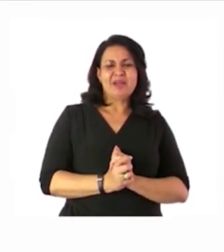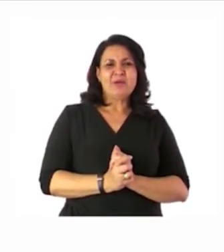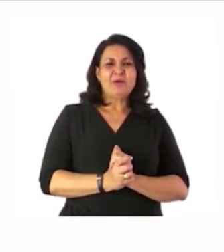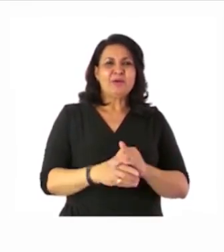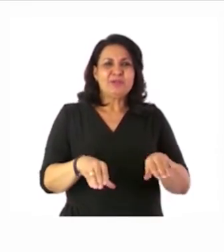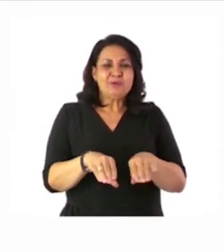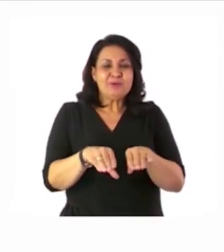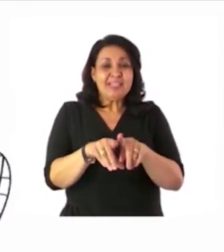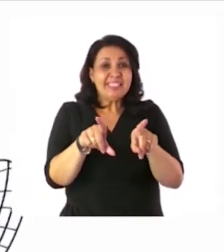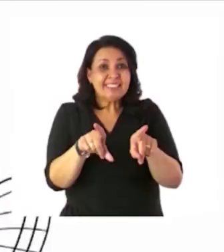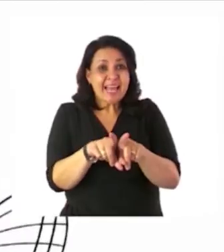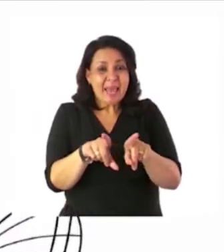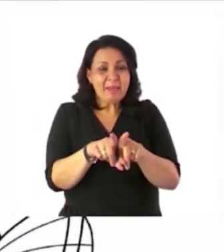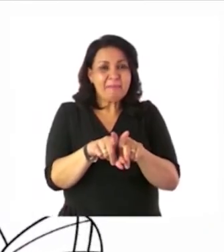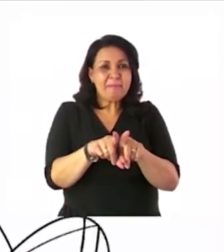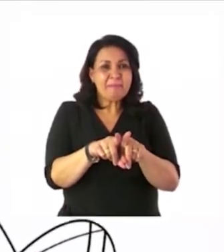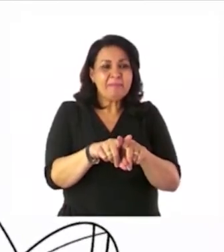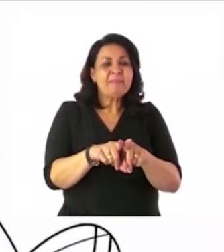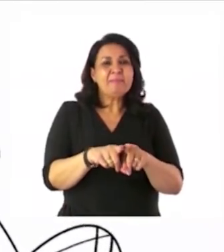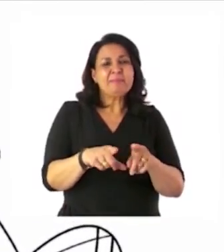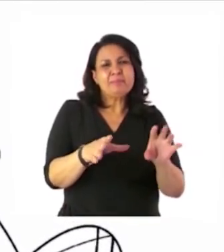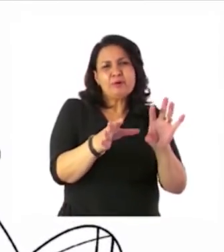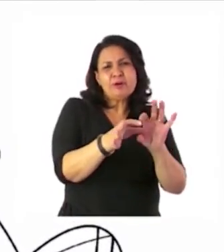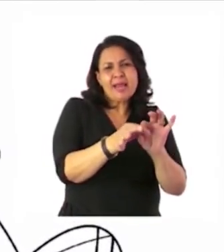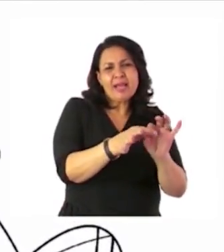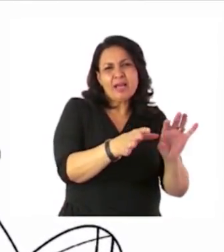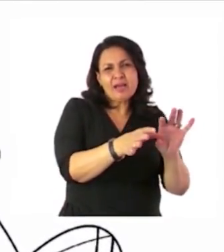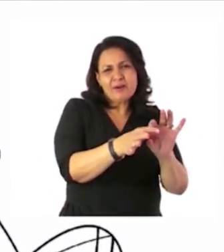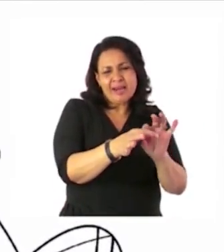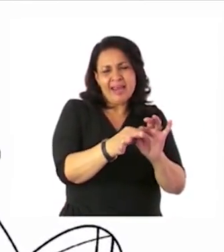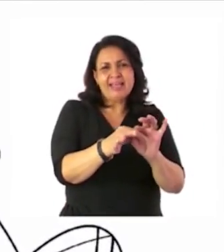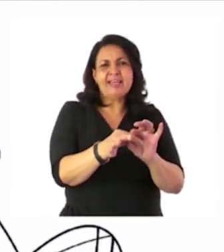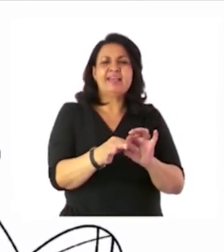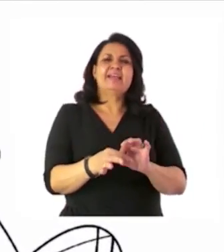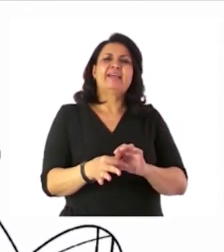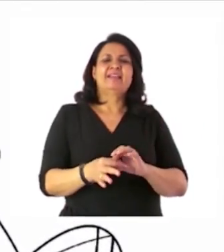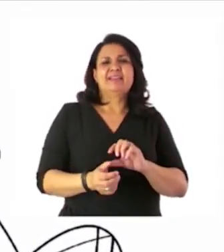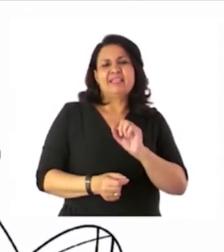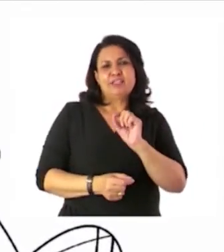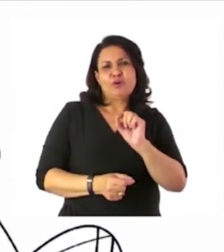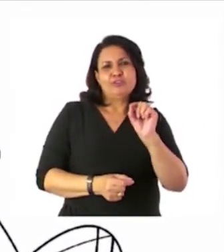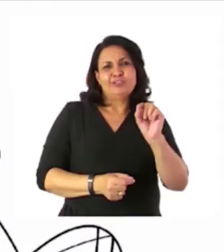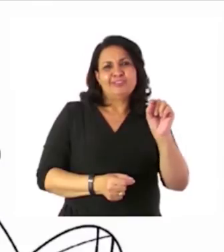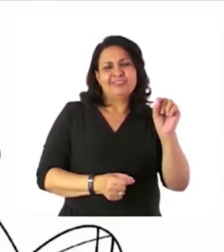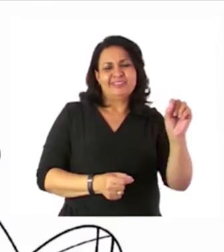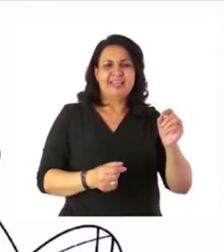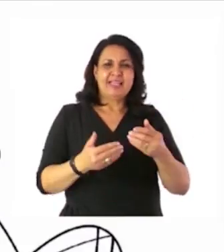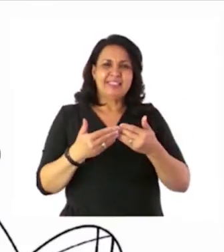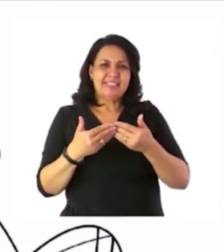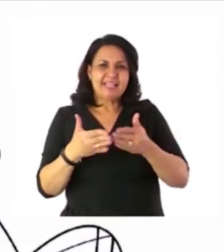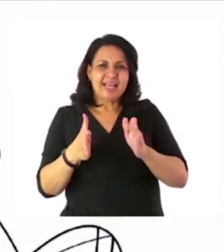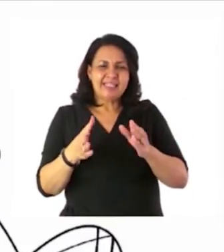same thing which we did on the previous page by connecting the dots start at